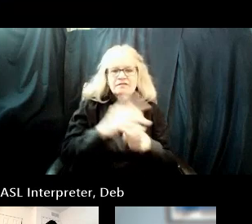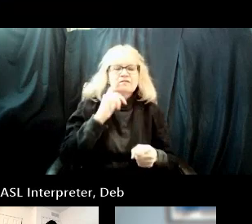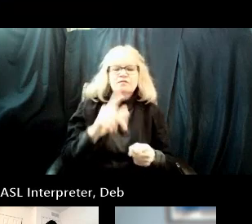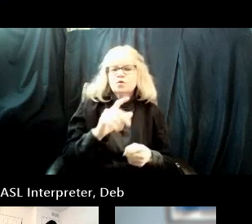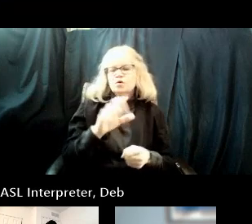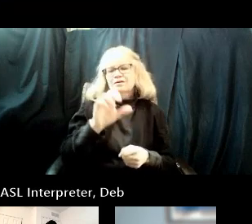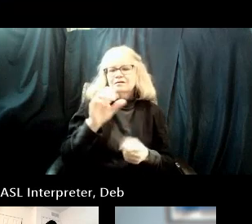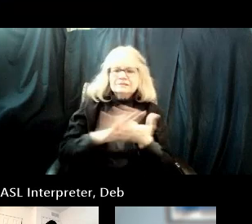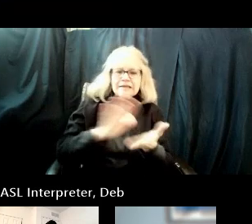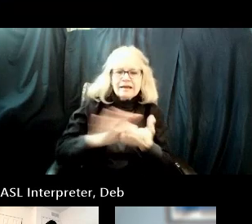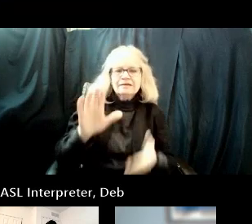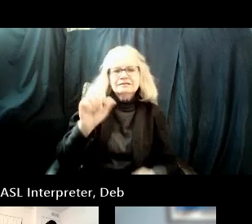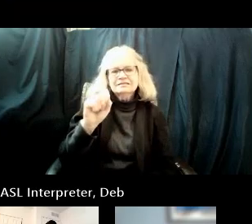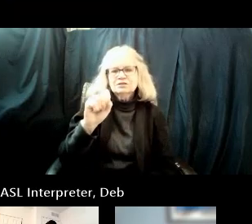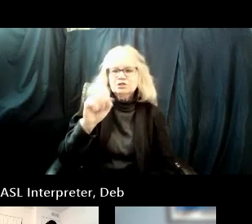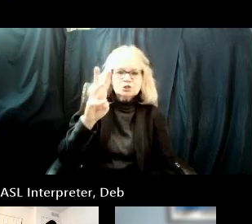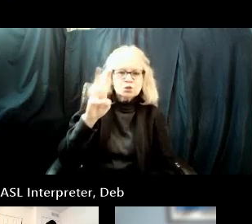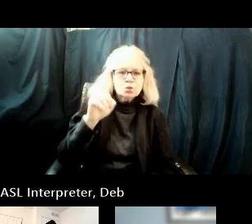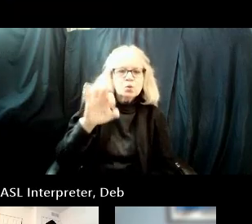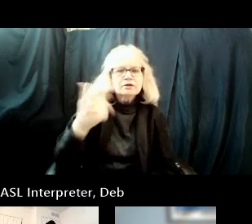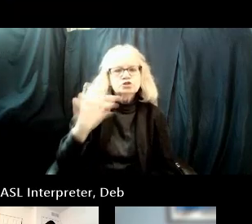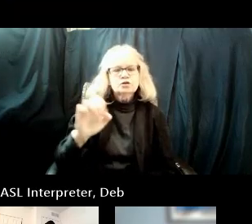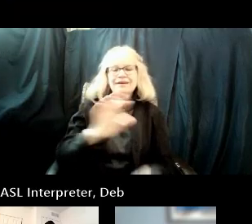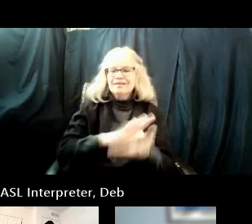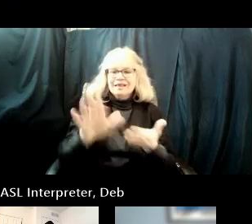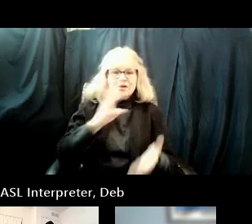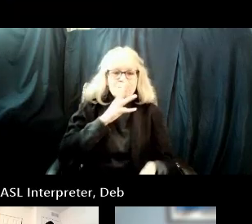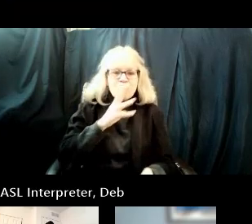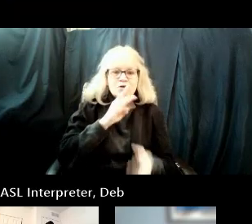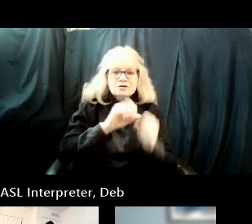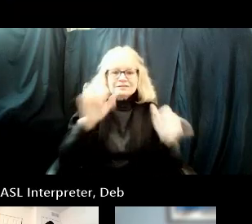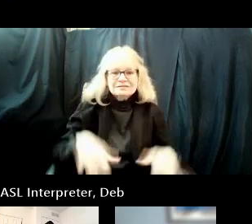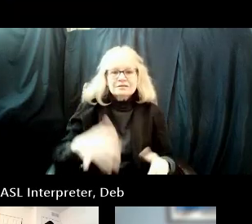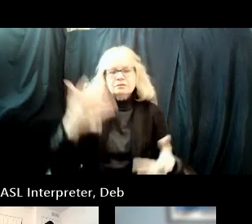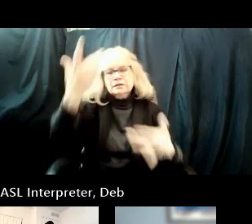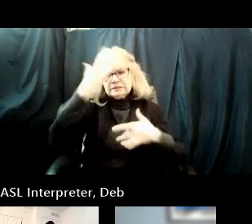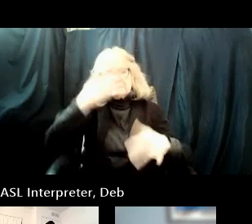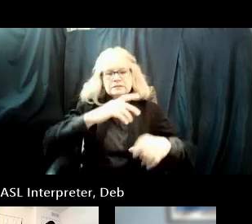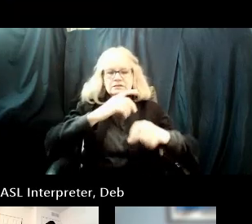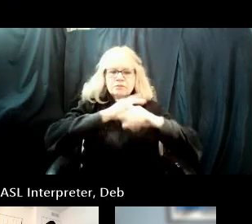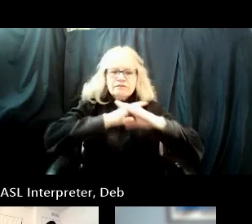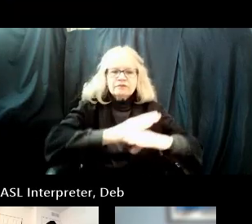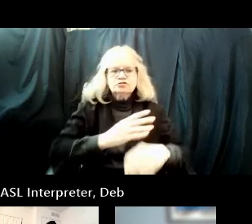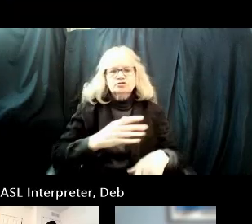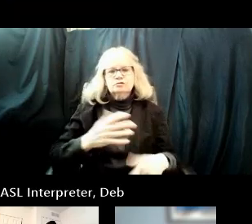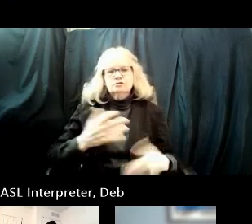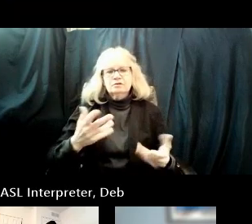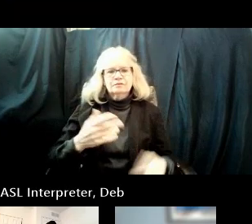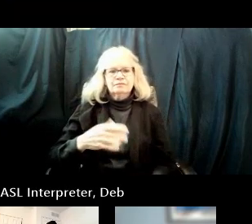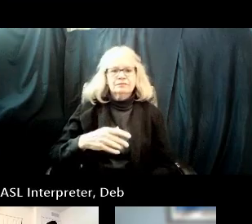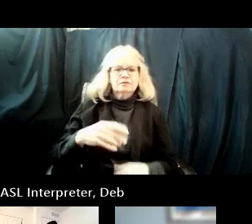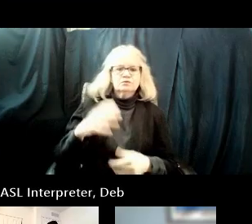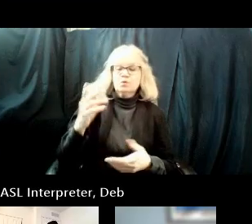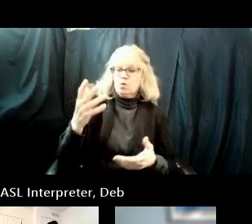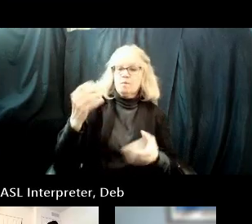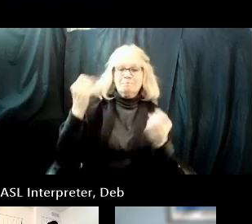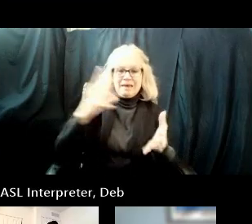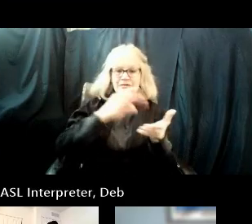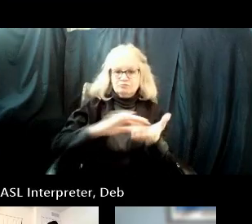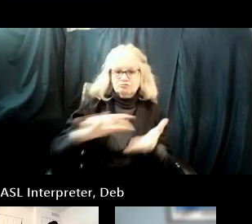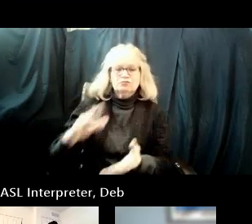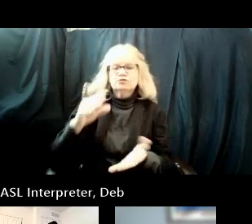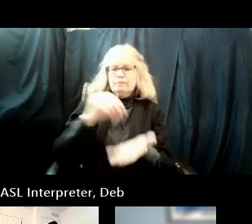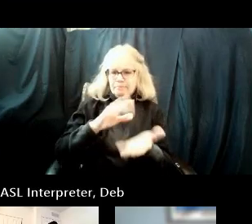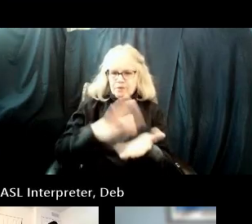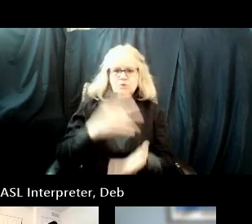disease prevention campaigns. Studies at this time repeatedly documented these two public health systems, one